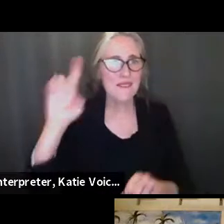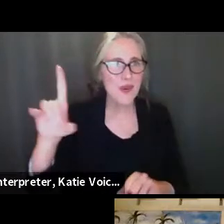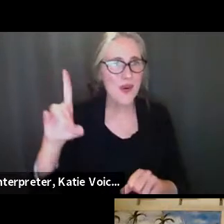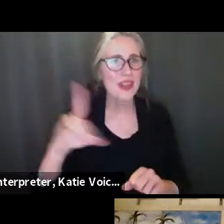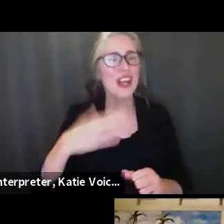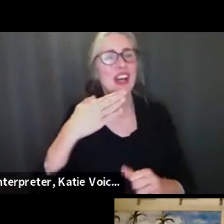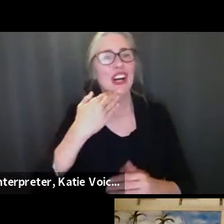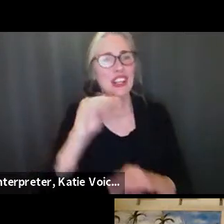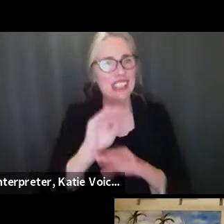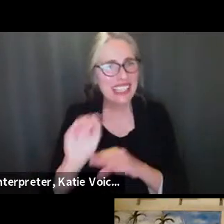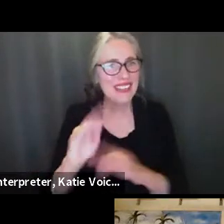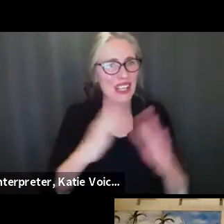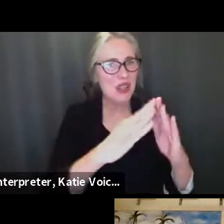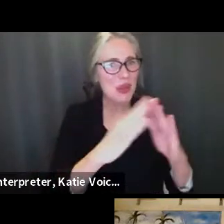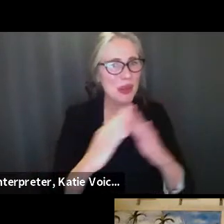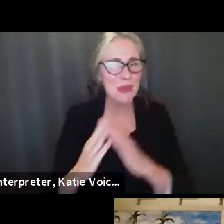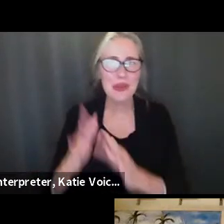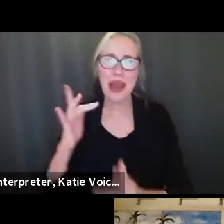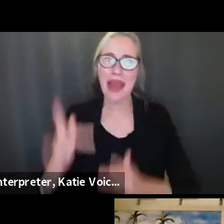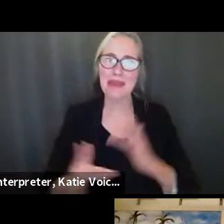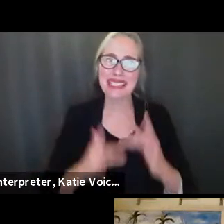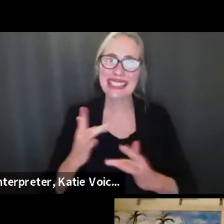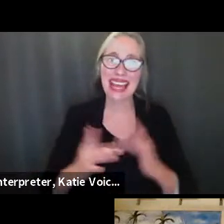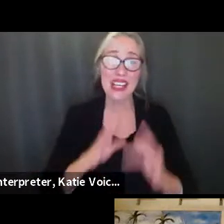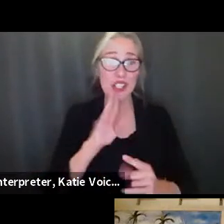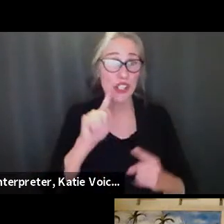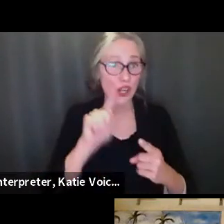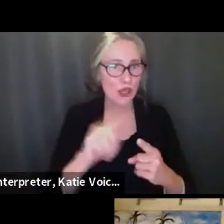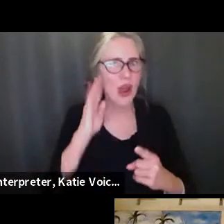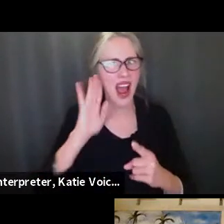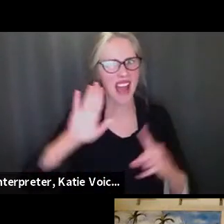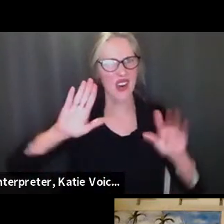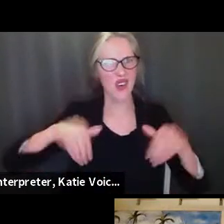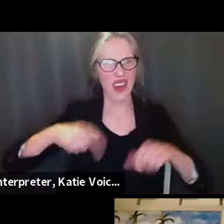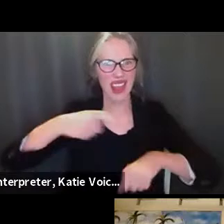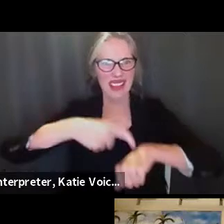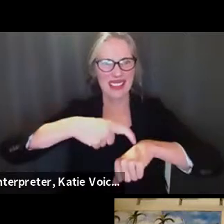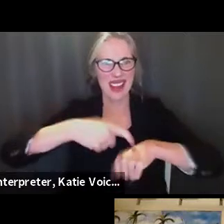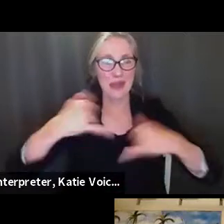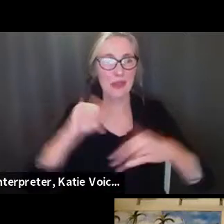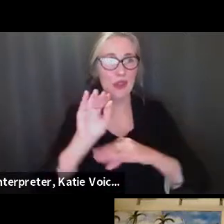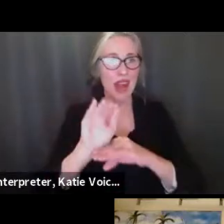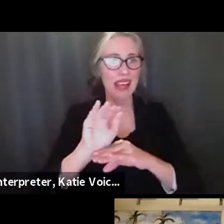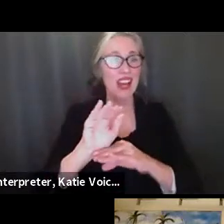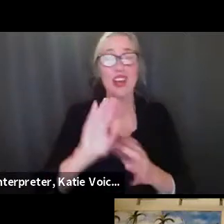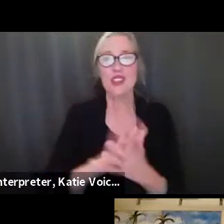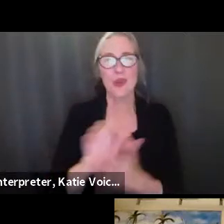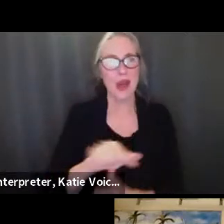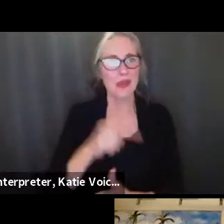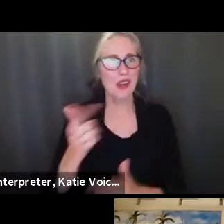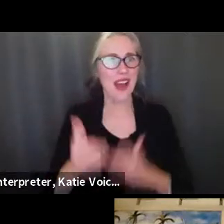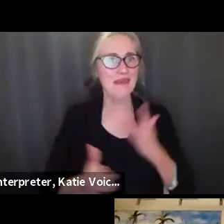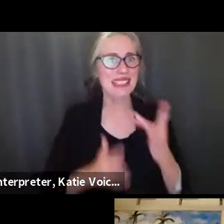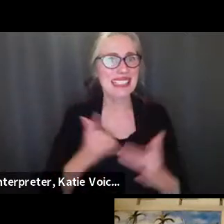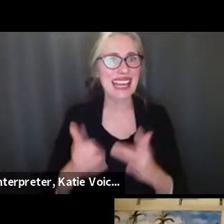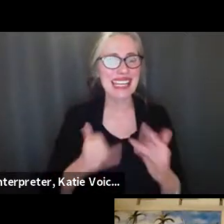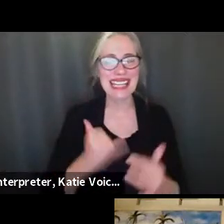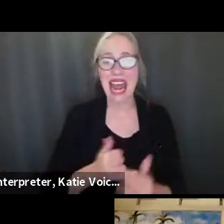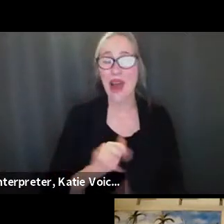tonight. And I know it's late at night, so I'm going to just turn it right over. I'm very excited to be able to turn